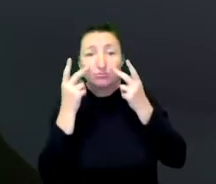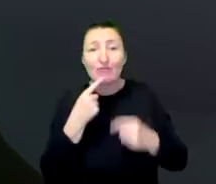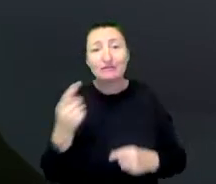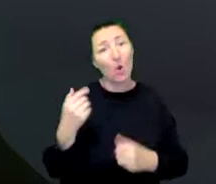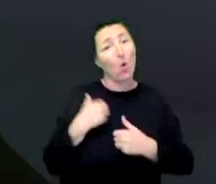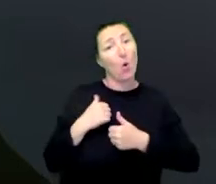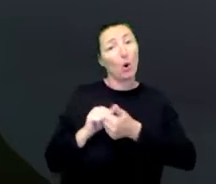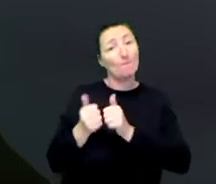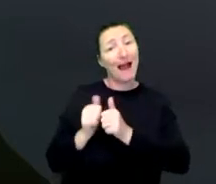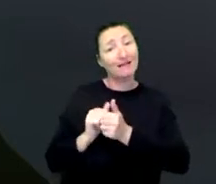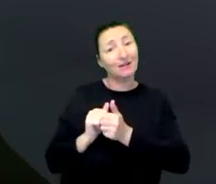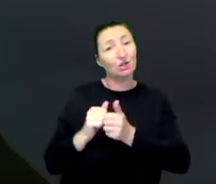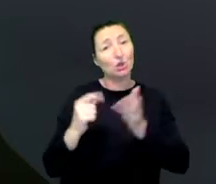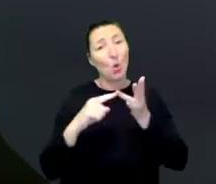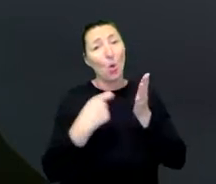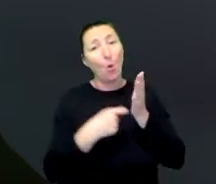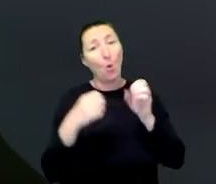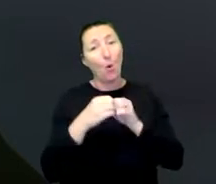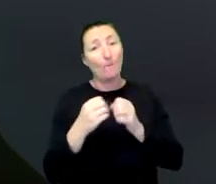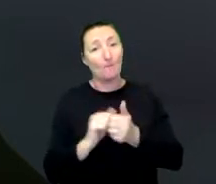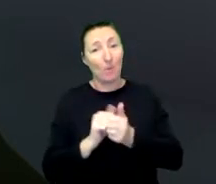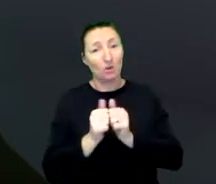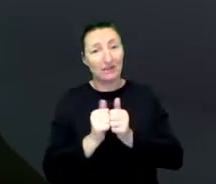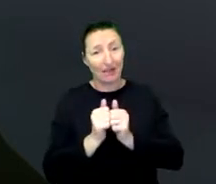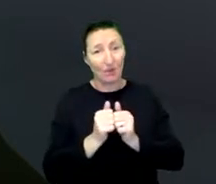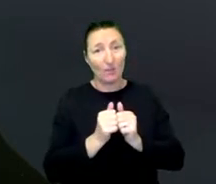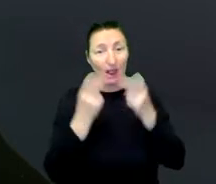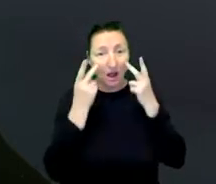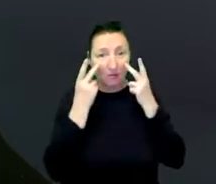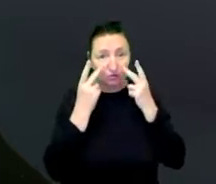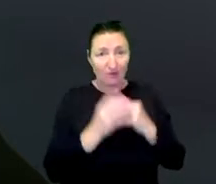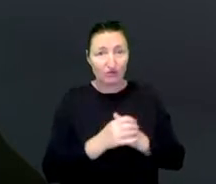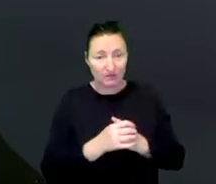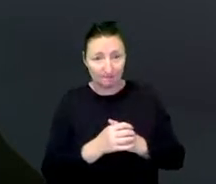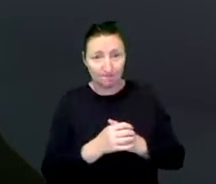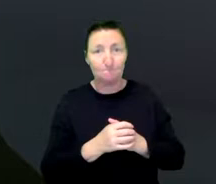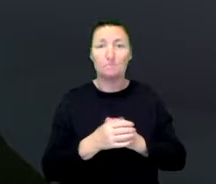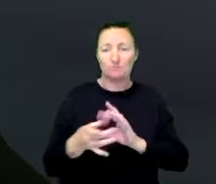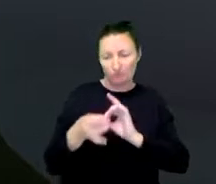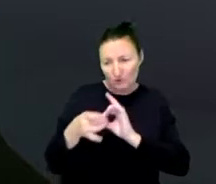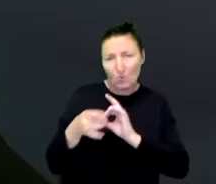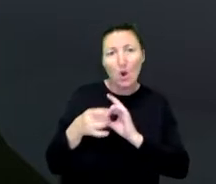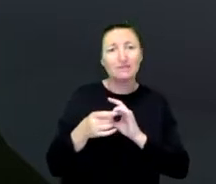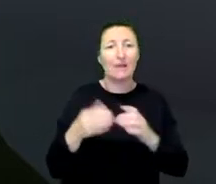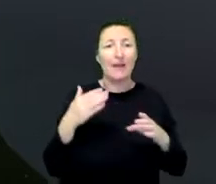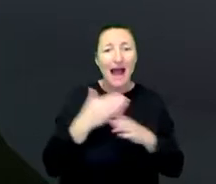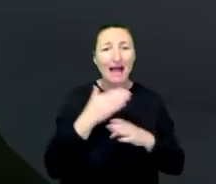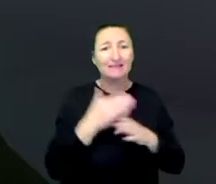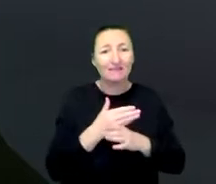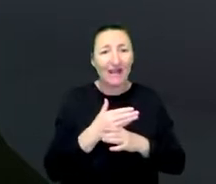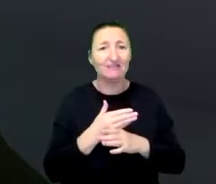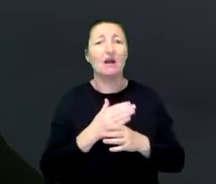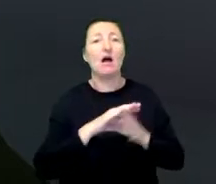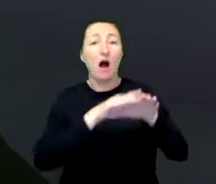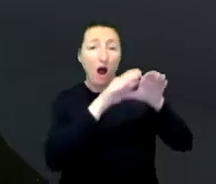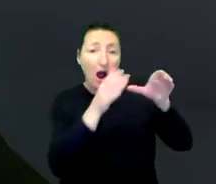forgetful. More of a mirror than a container, the orb echoes everything the librarian needs to activate the hives and perform the labyrinth thread by projecting